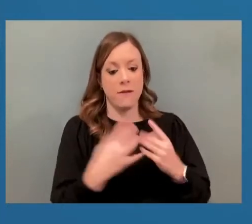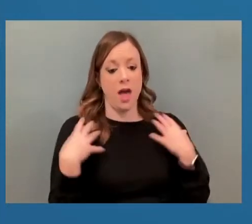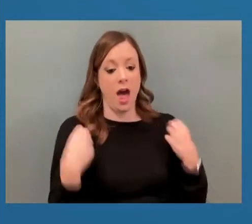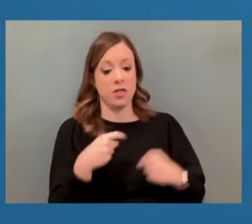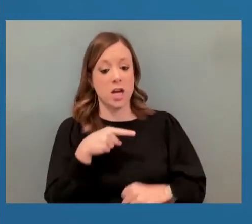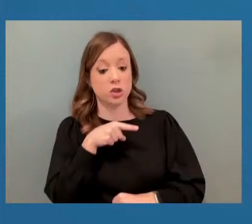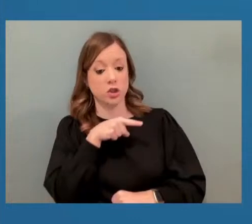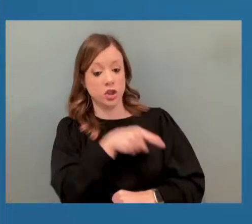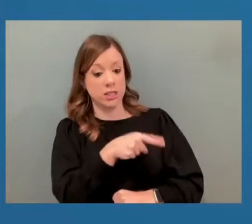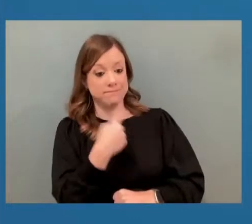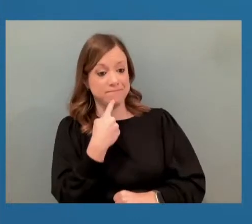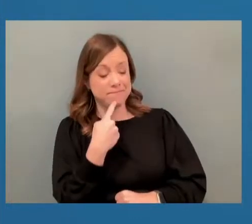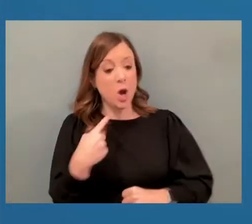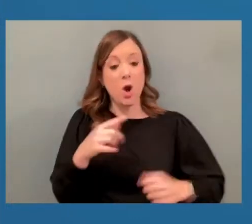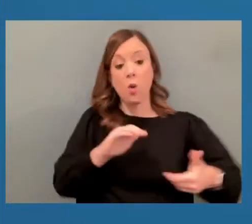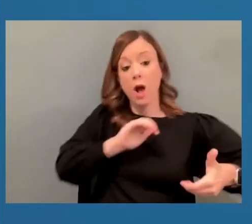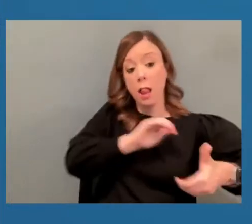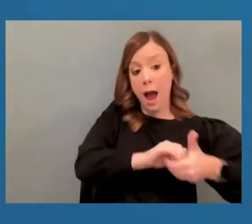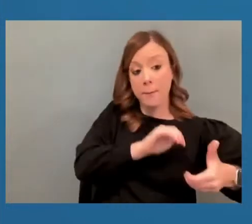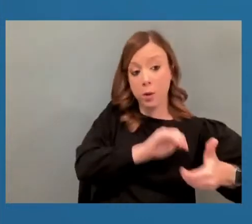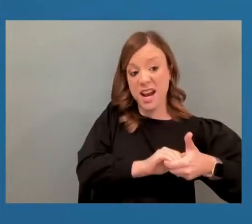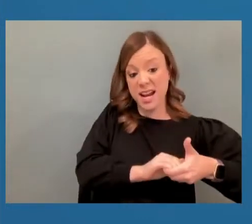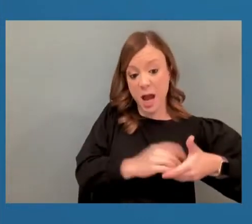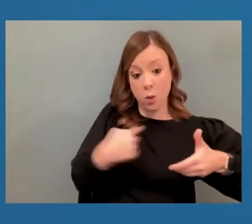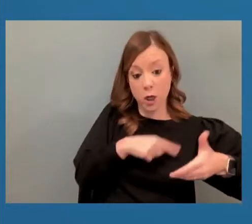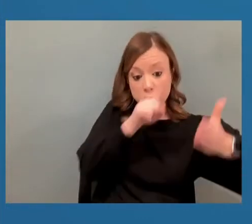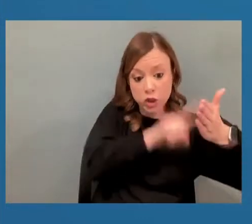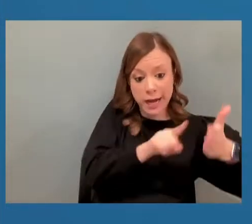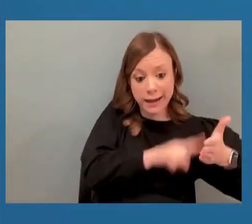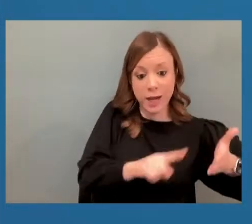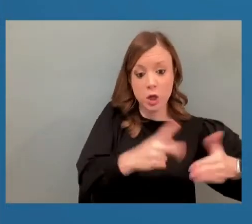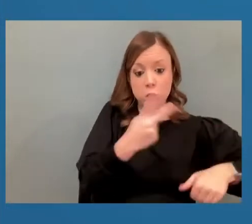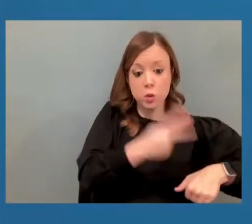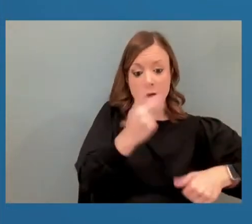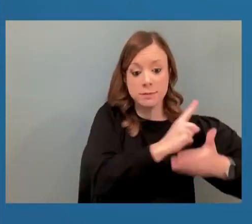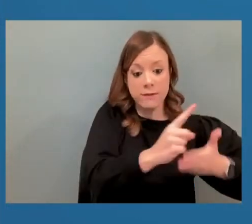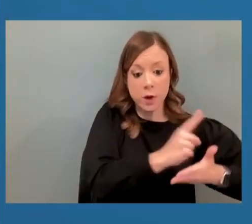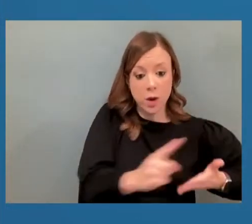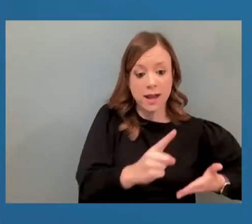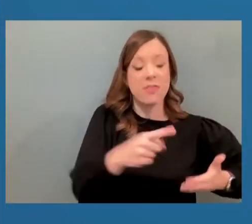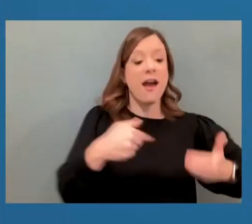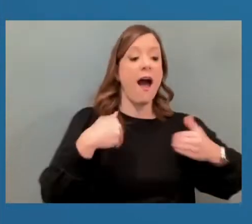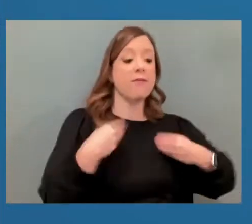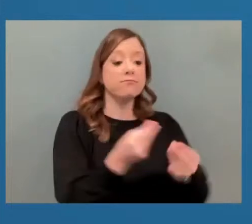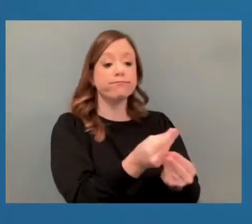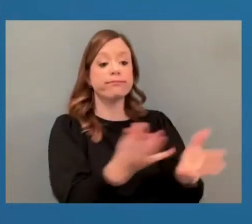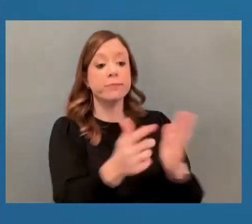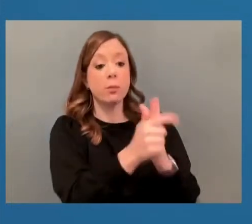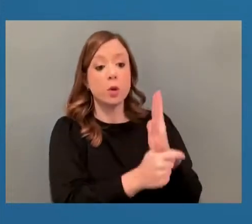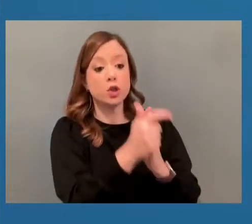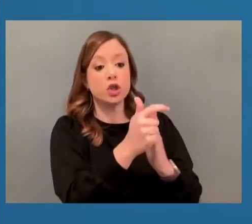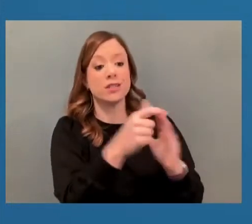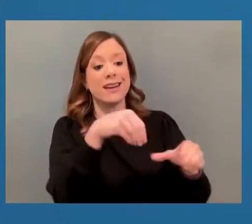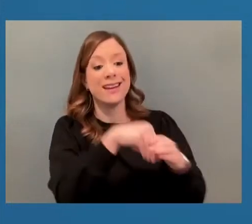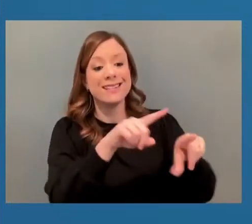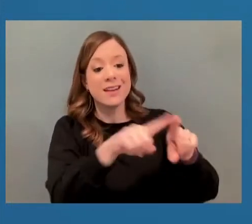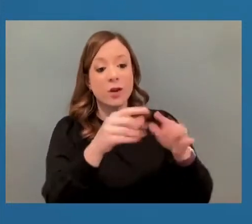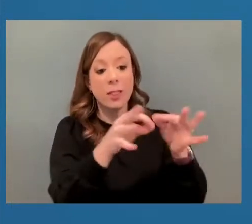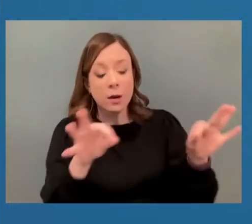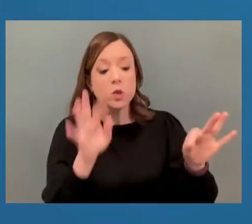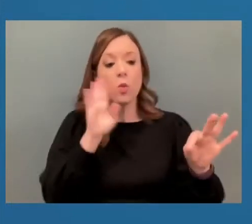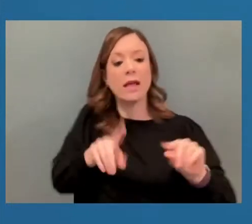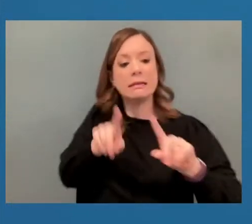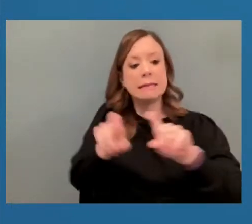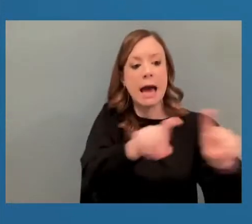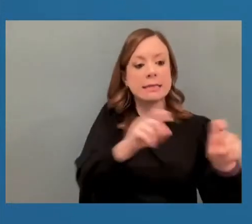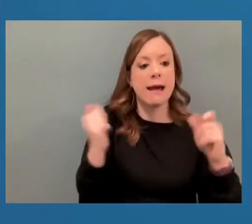illness. They've given out brochures in multiple languages, including English, Spanish, Chinese, and other languages. They will test anyone with symptoms